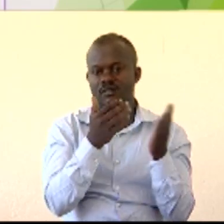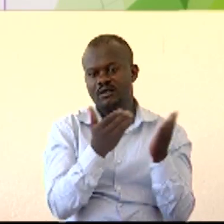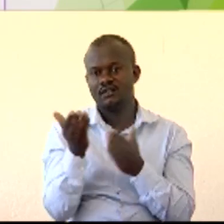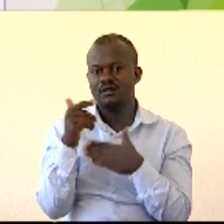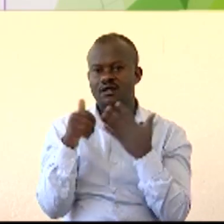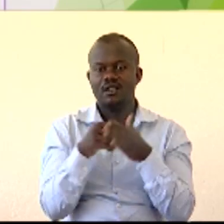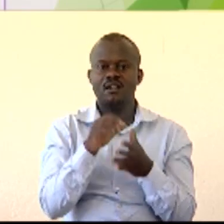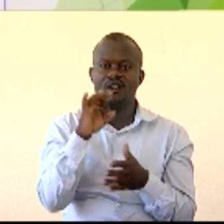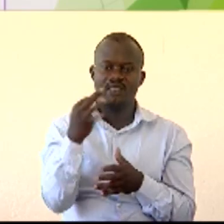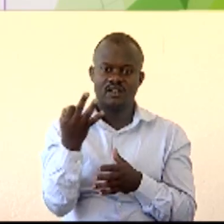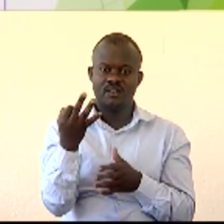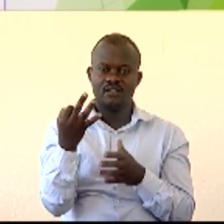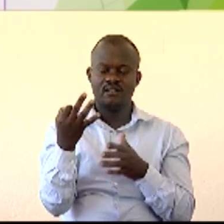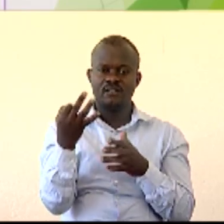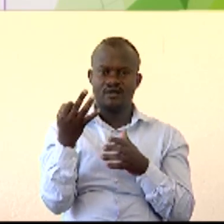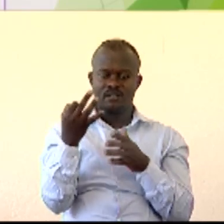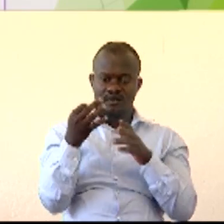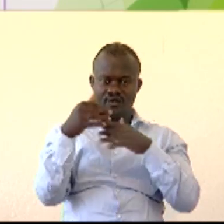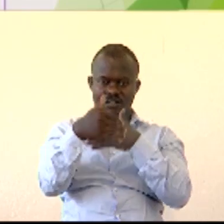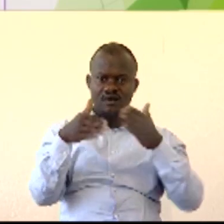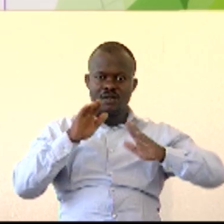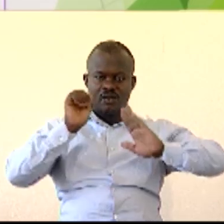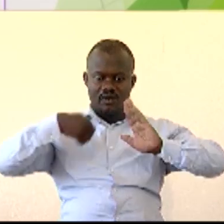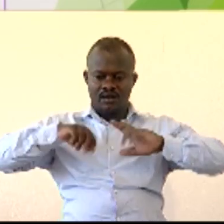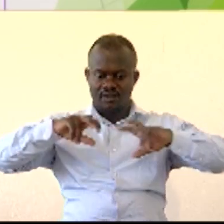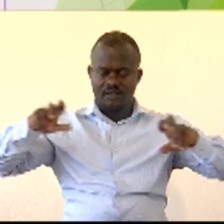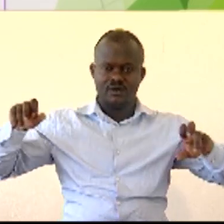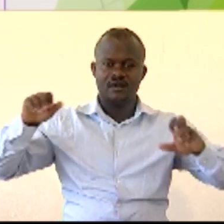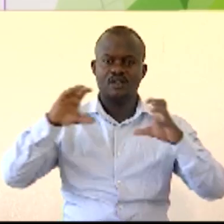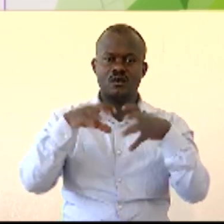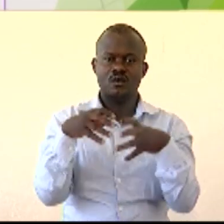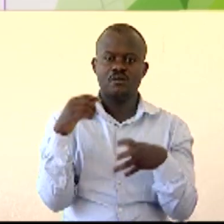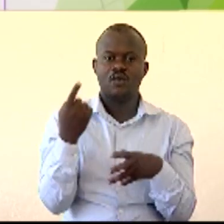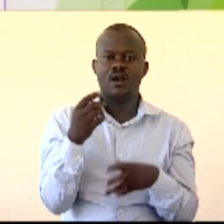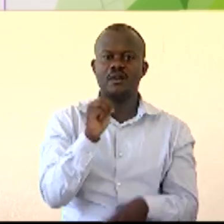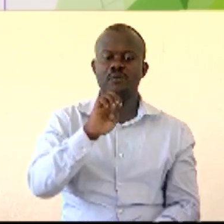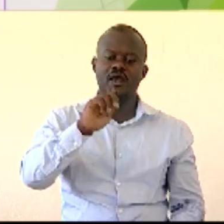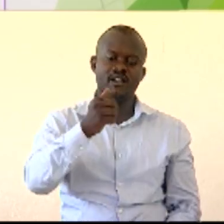3 tables, if you can check. Then group 1 metals,